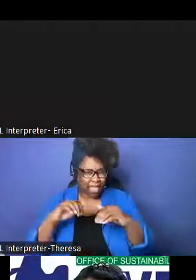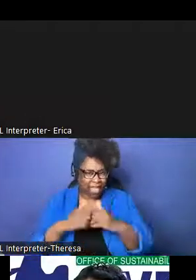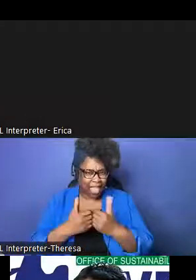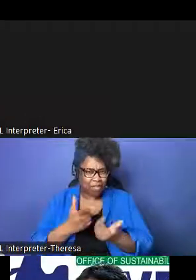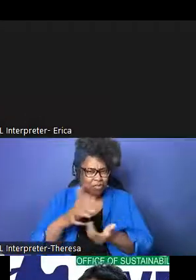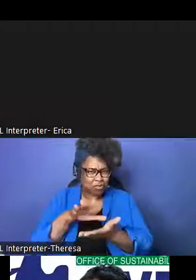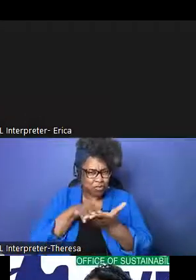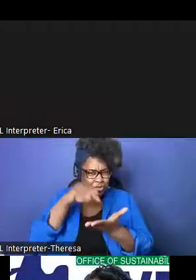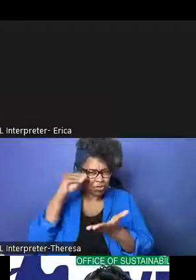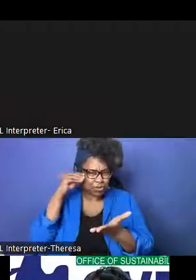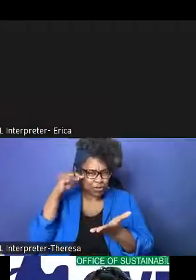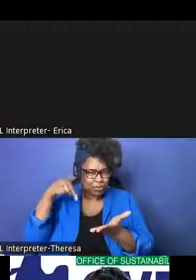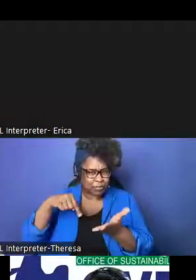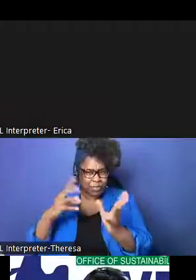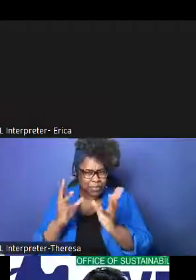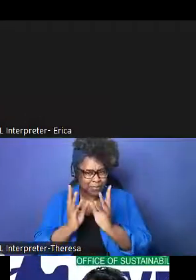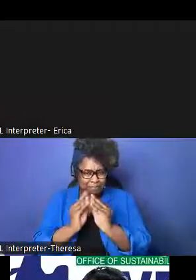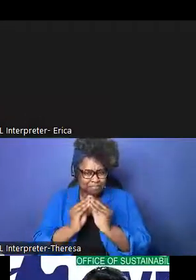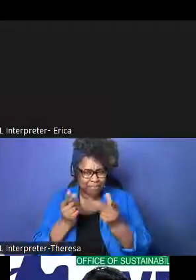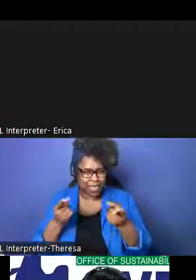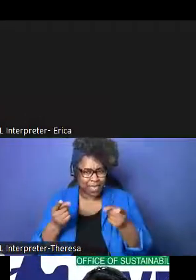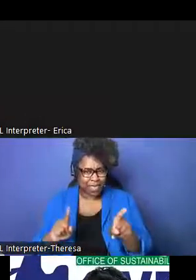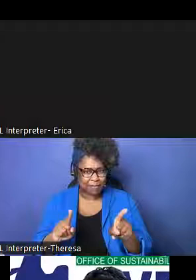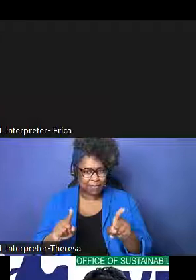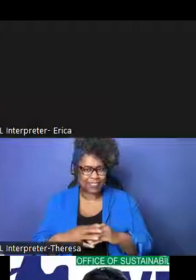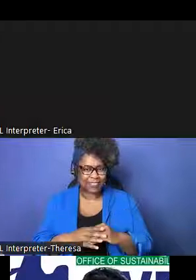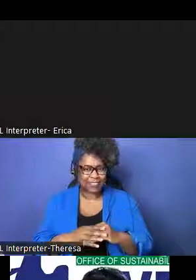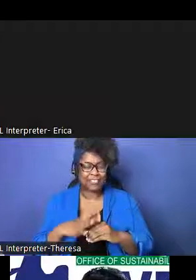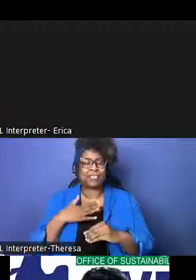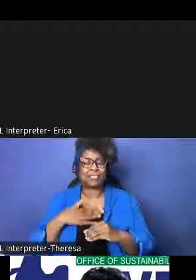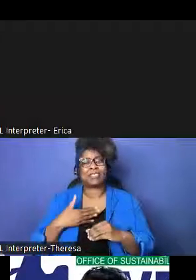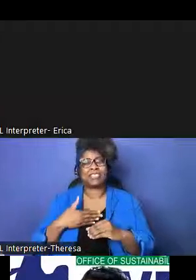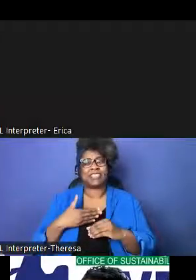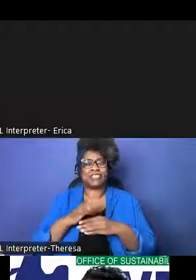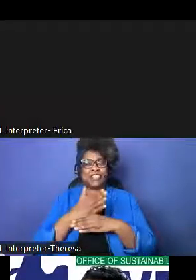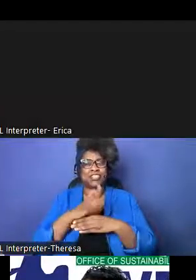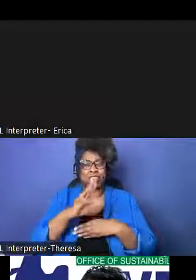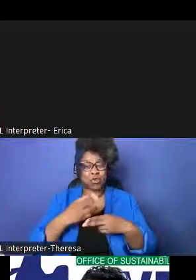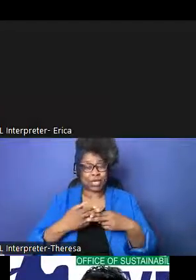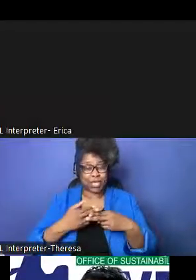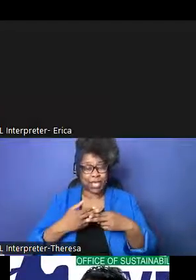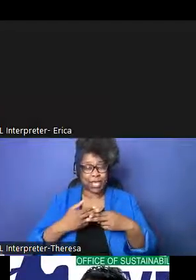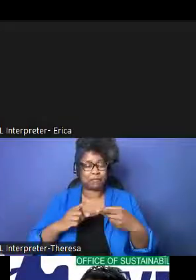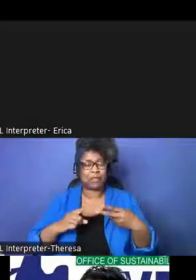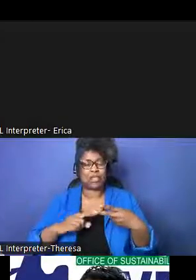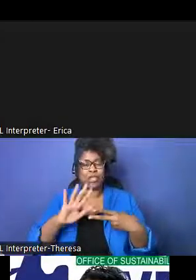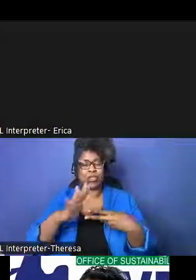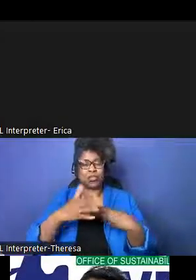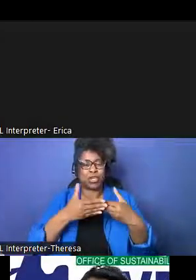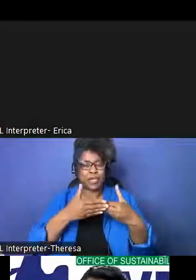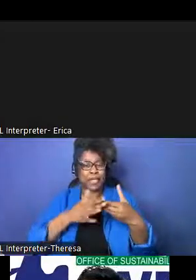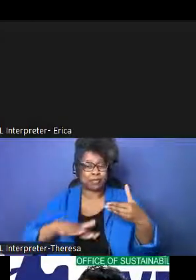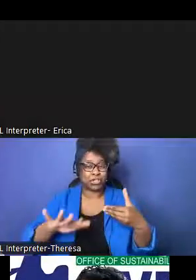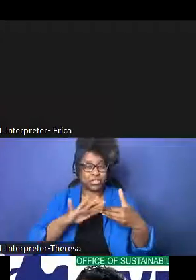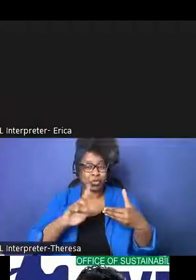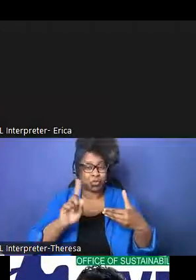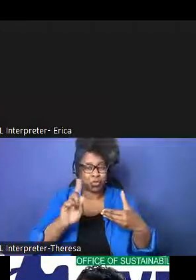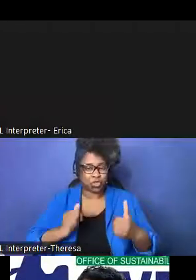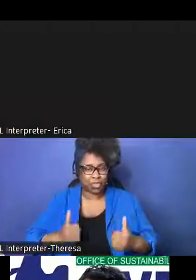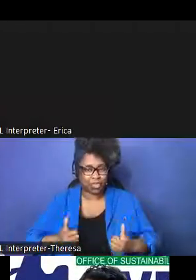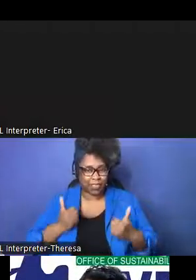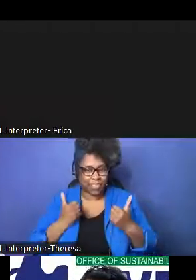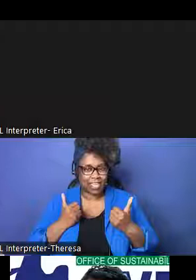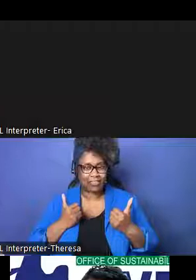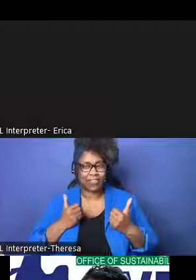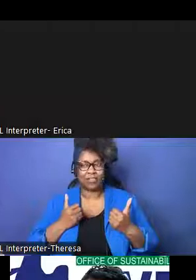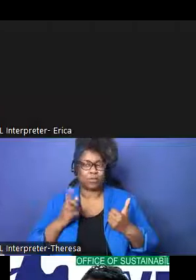tonight? Please go ahead and share your name, the neighborhood you reside in, or work or